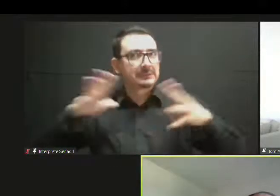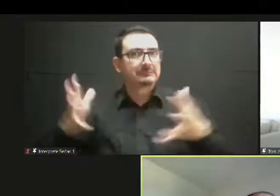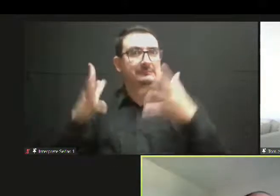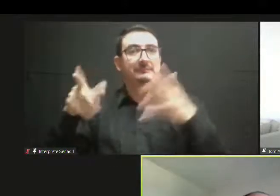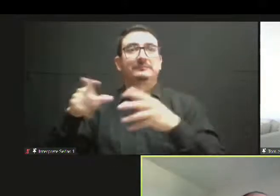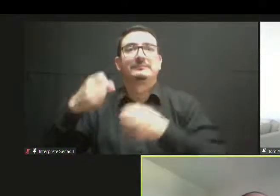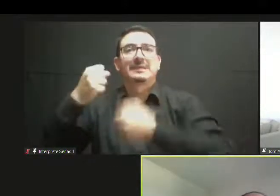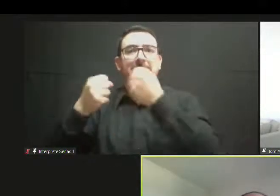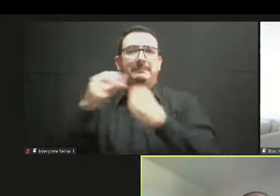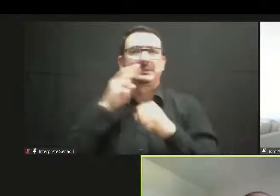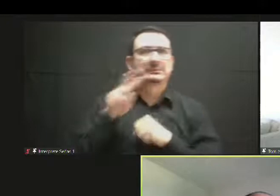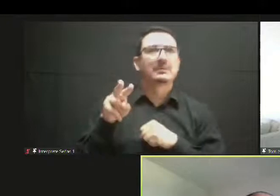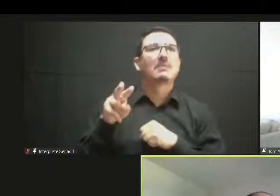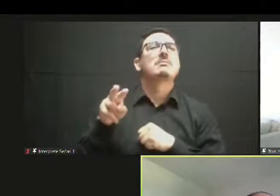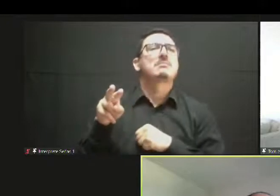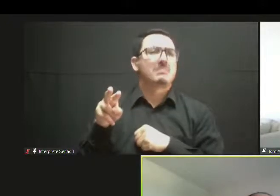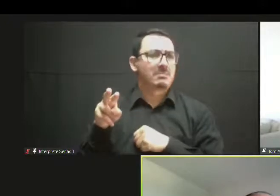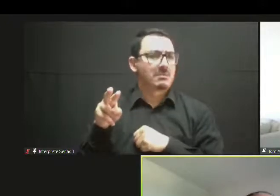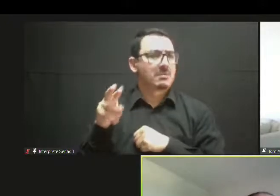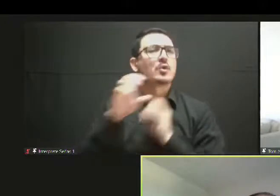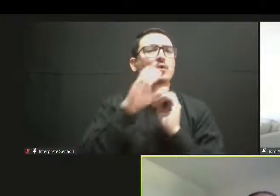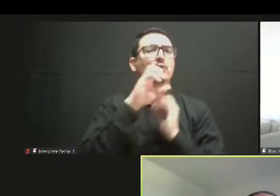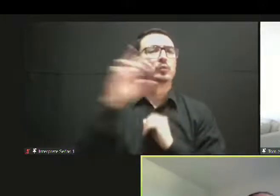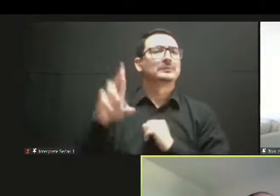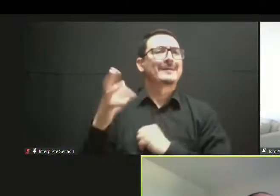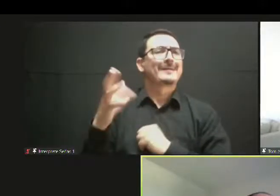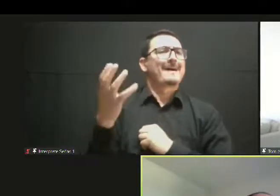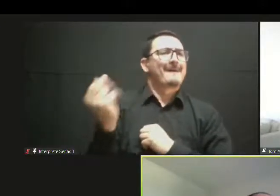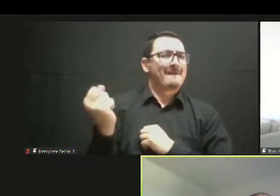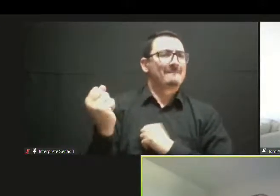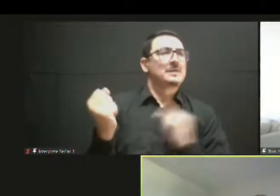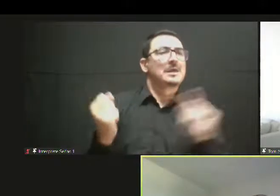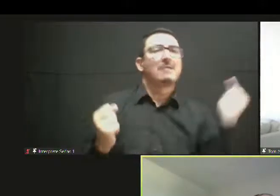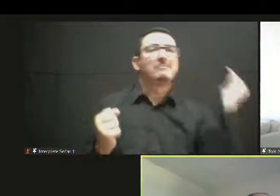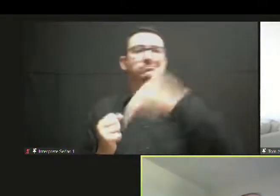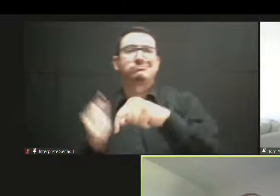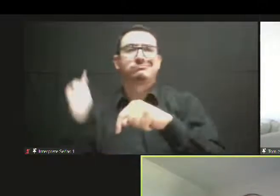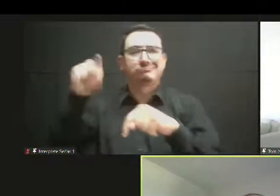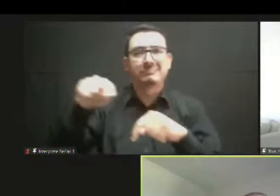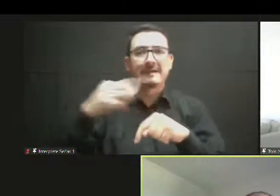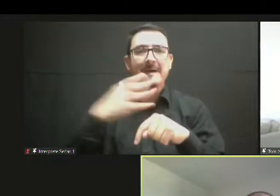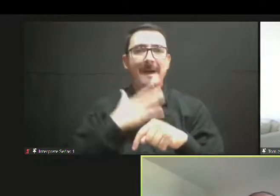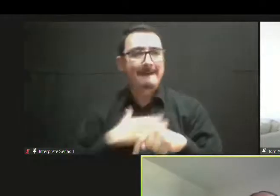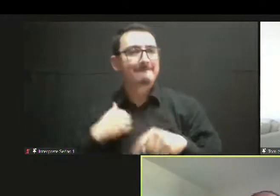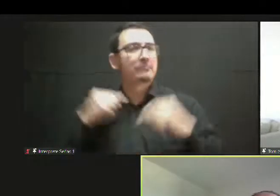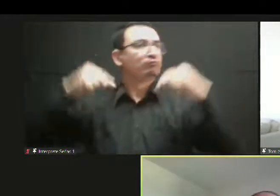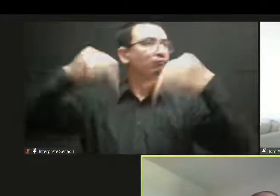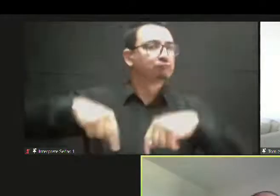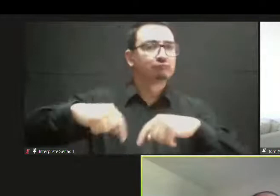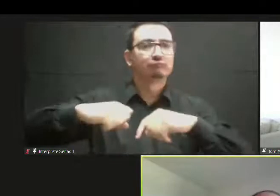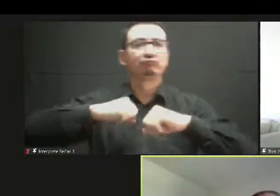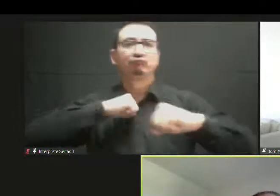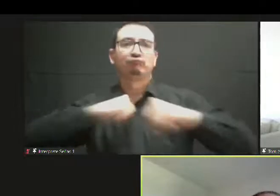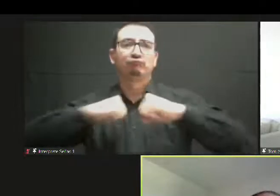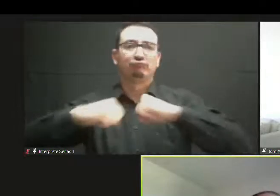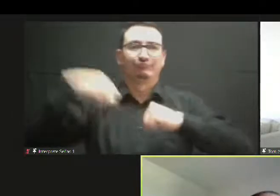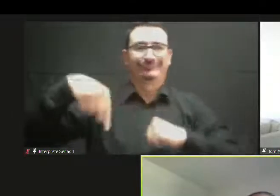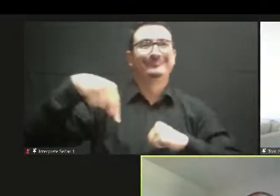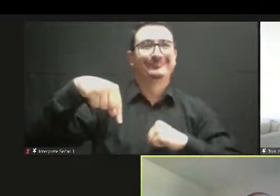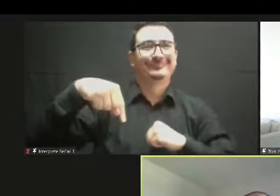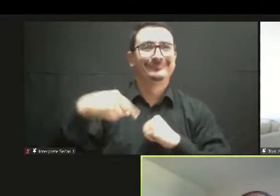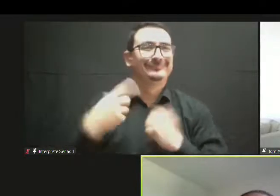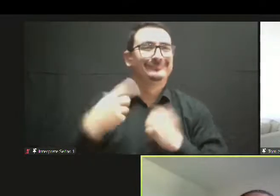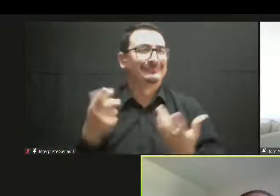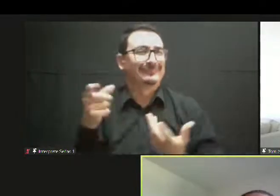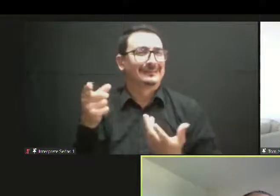digital transformation, of disruptive technology. So we started back then with customer support, which we